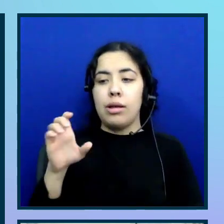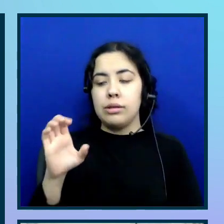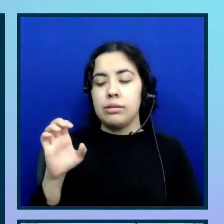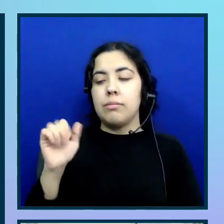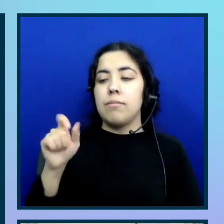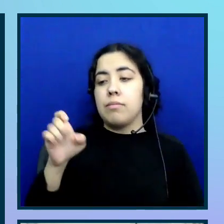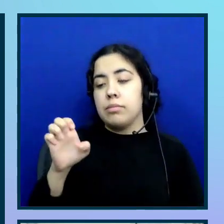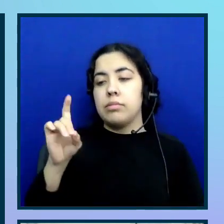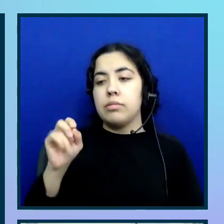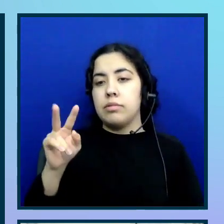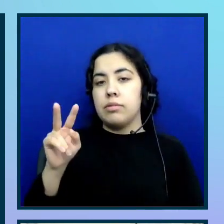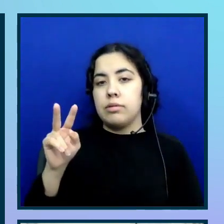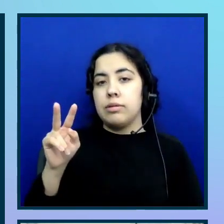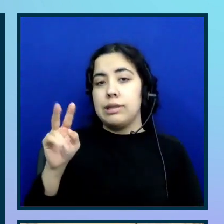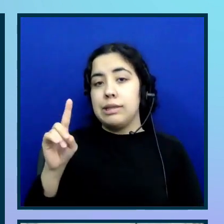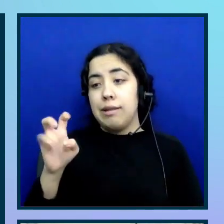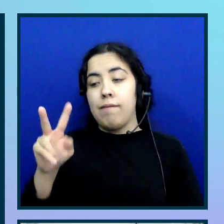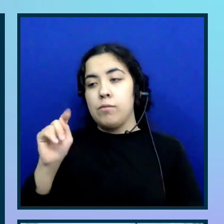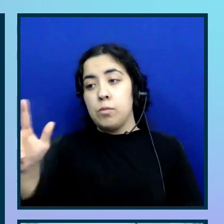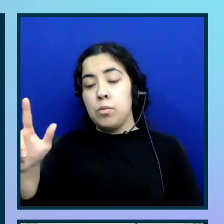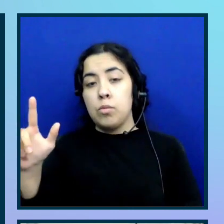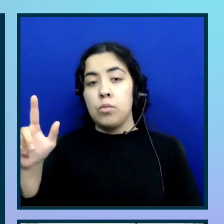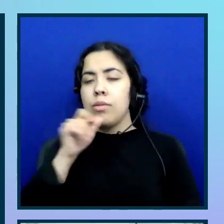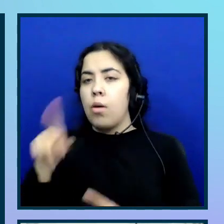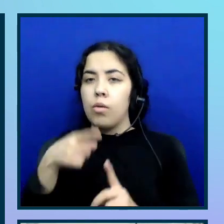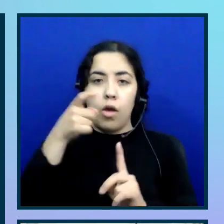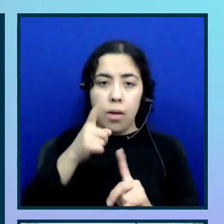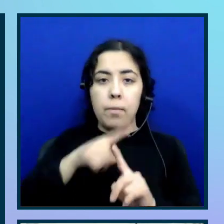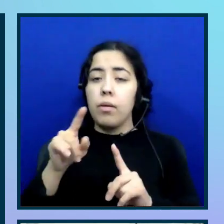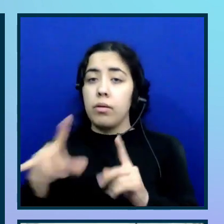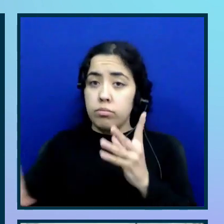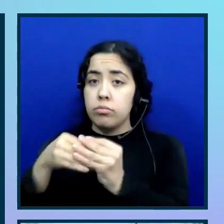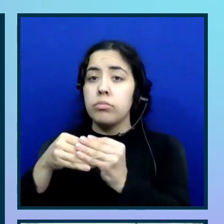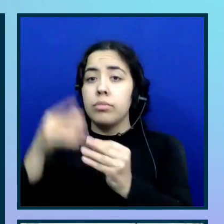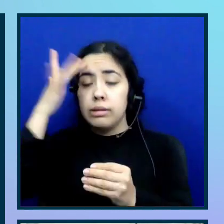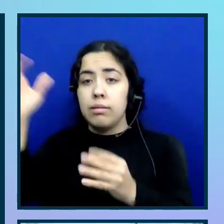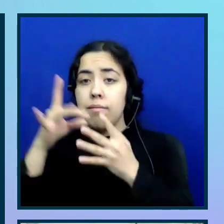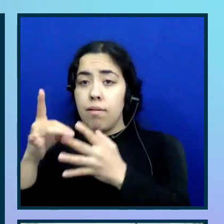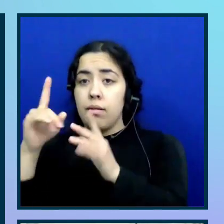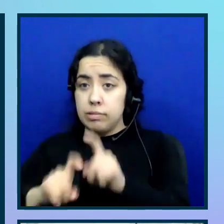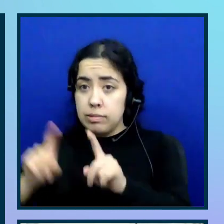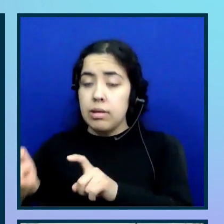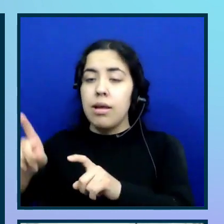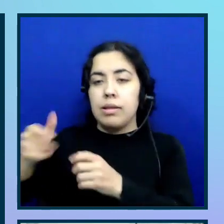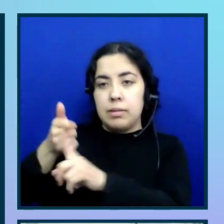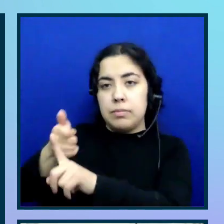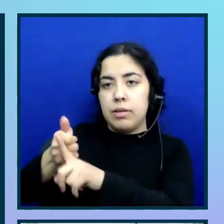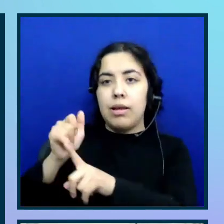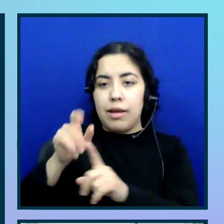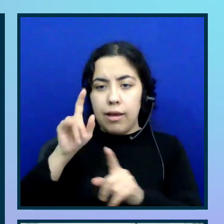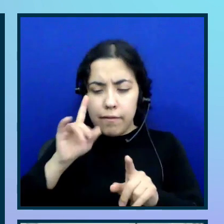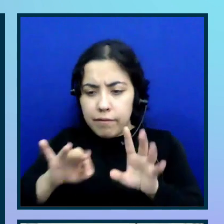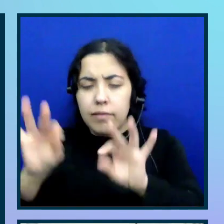just the auto, but adding the intelligent guided testing, they can get to finding and